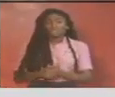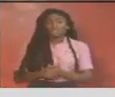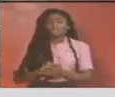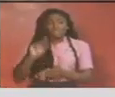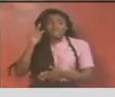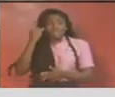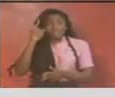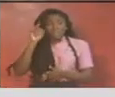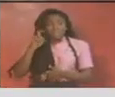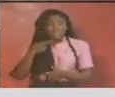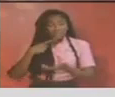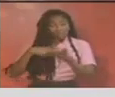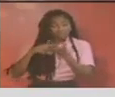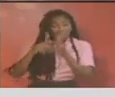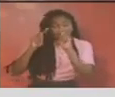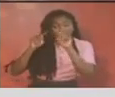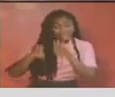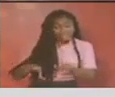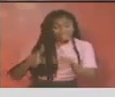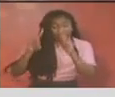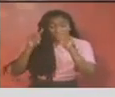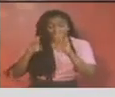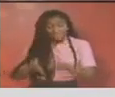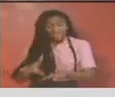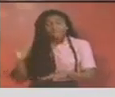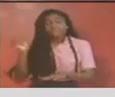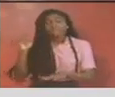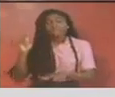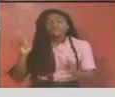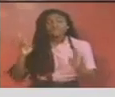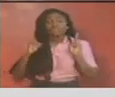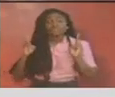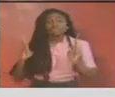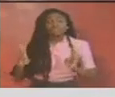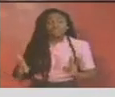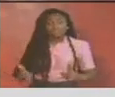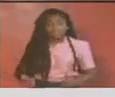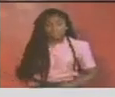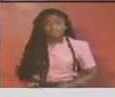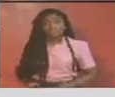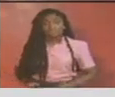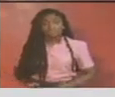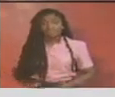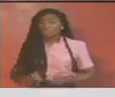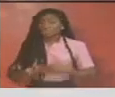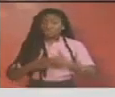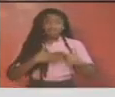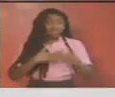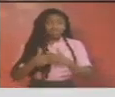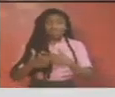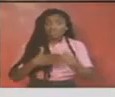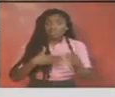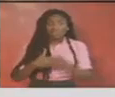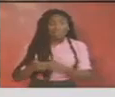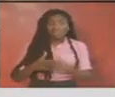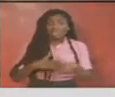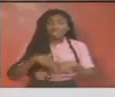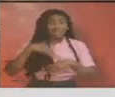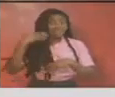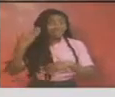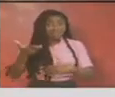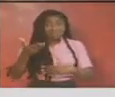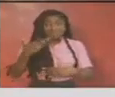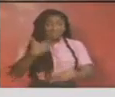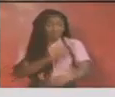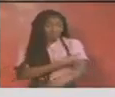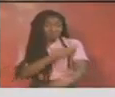some may not be aware of it, but phase 3 trials didn't stop when approval happens. some phase 3 trials will go for up to 2 years. And that's